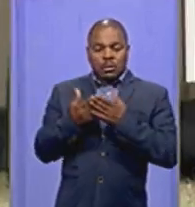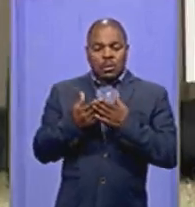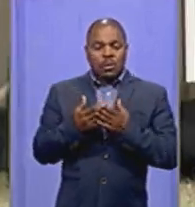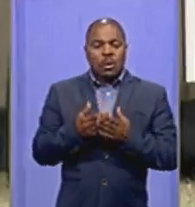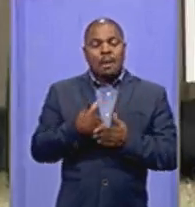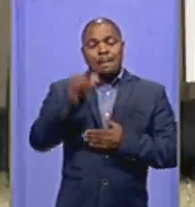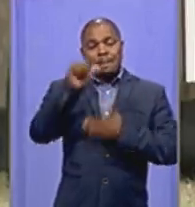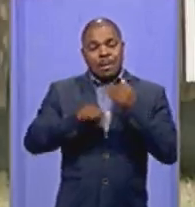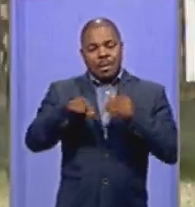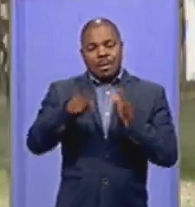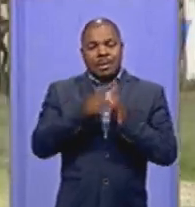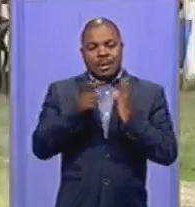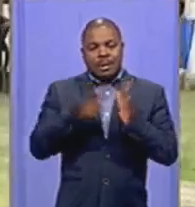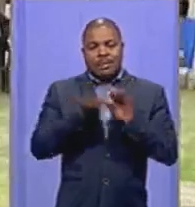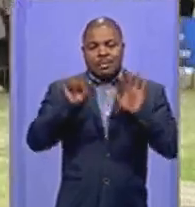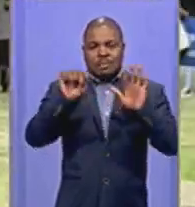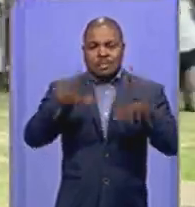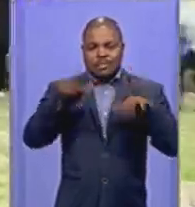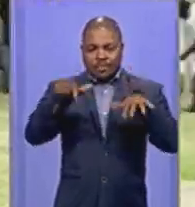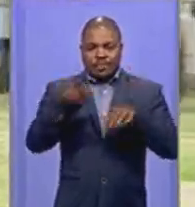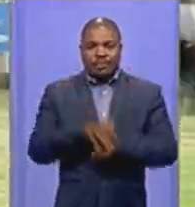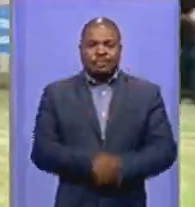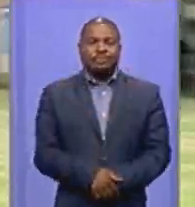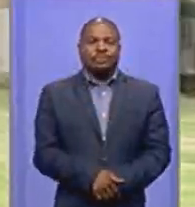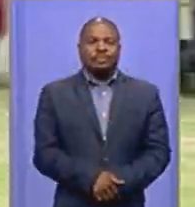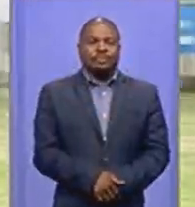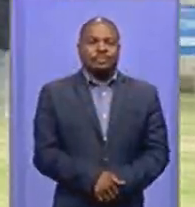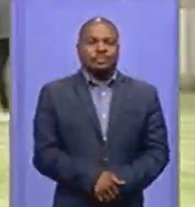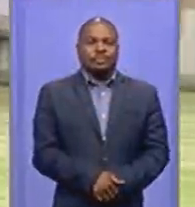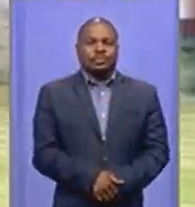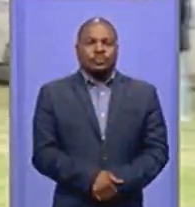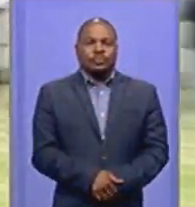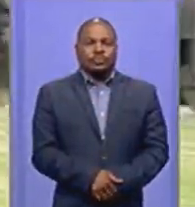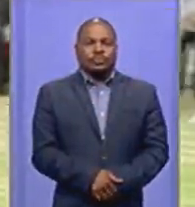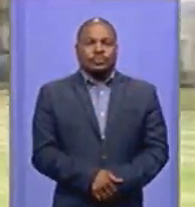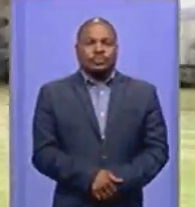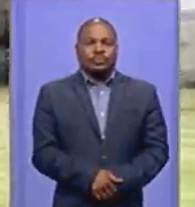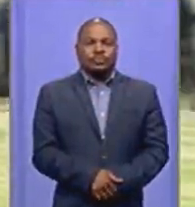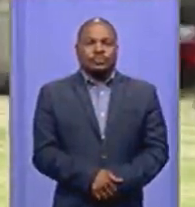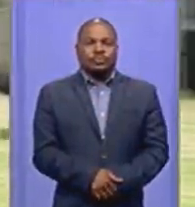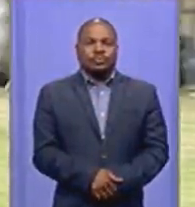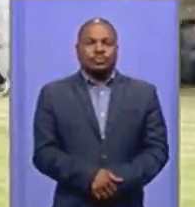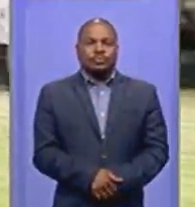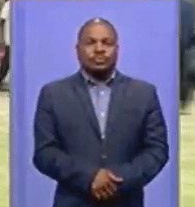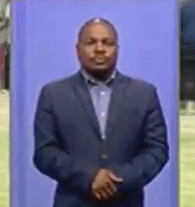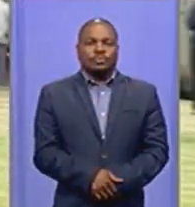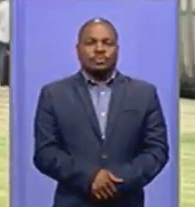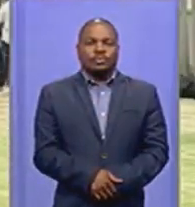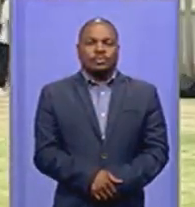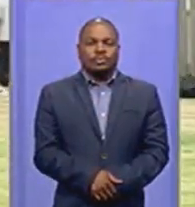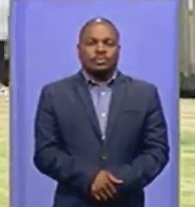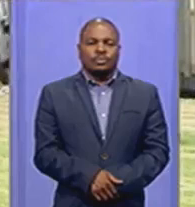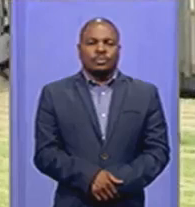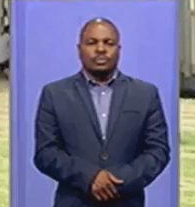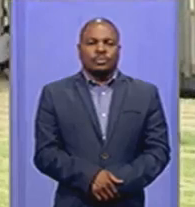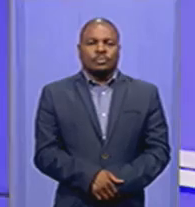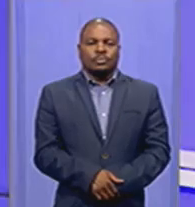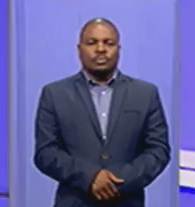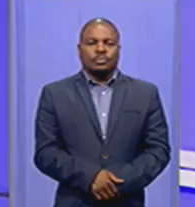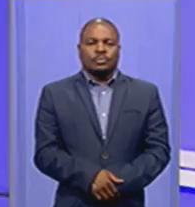e le some le bosupa. Sentle Englishihi, SABC News, Mahikeng.